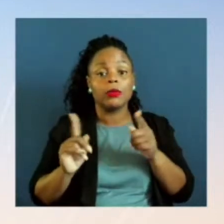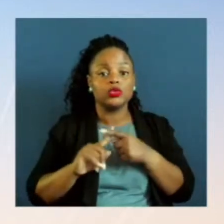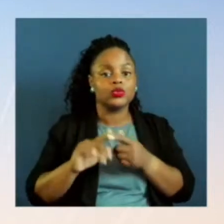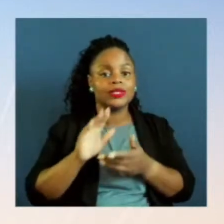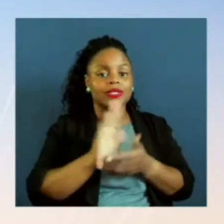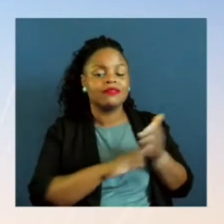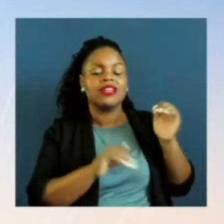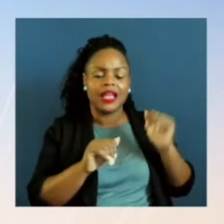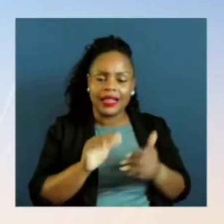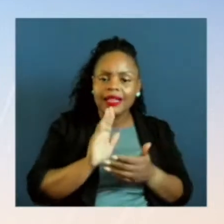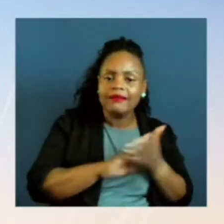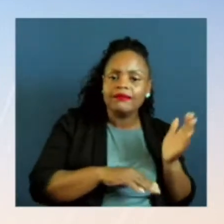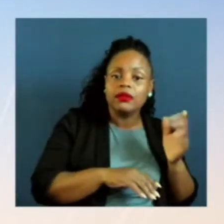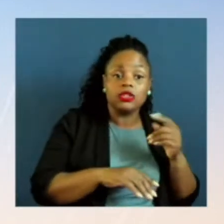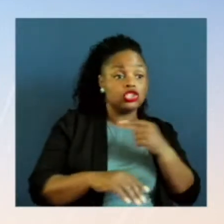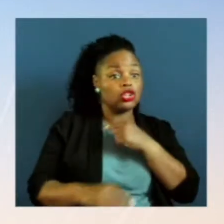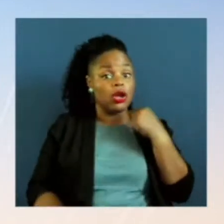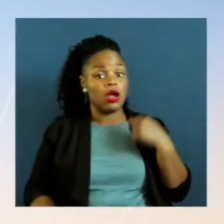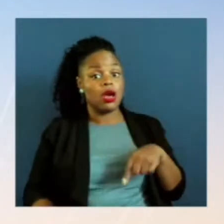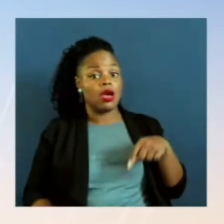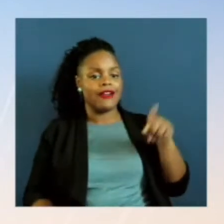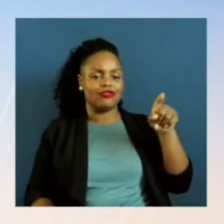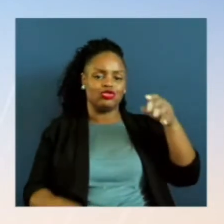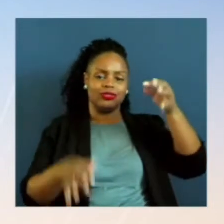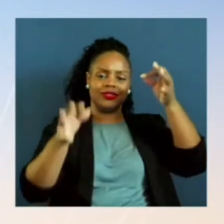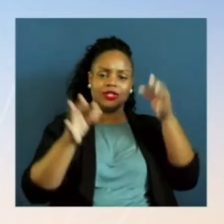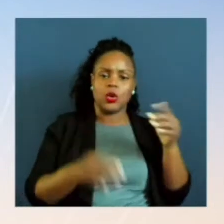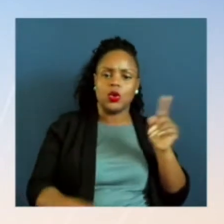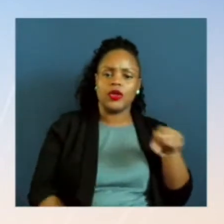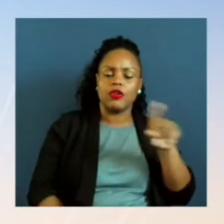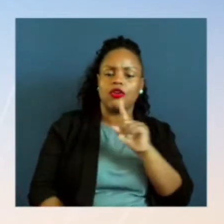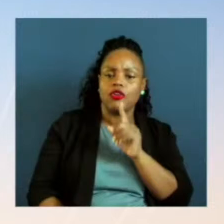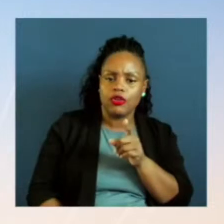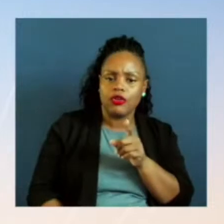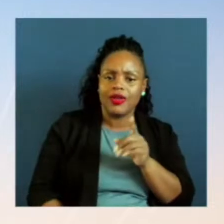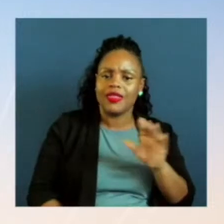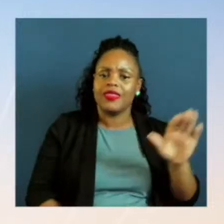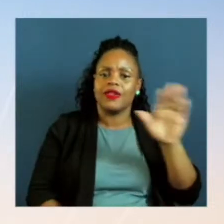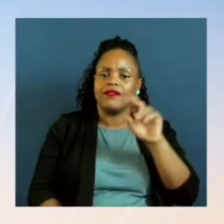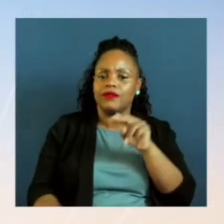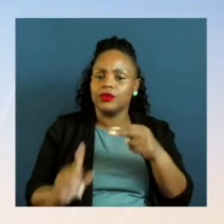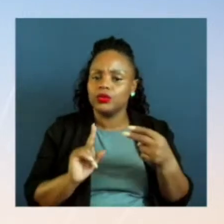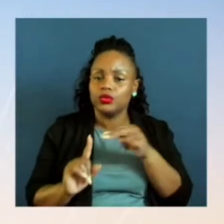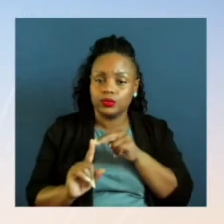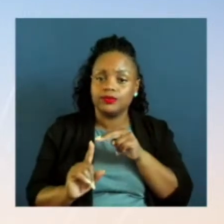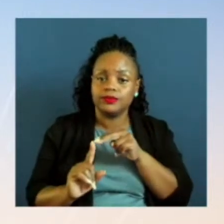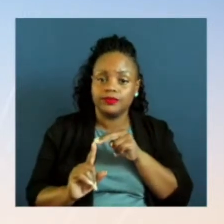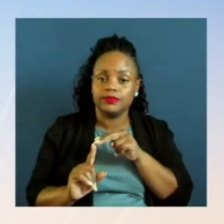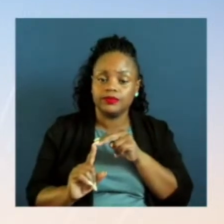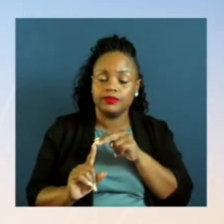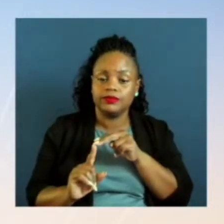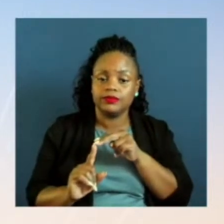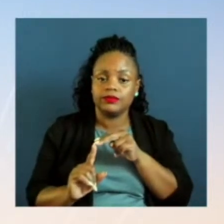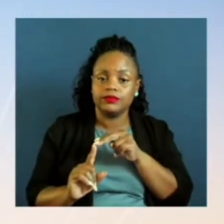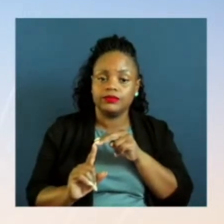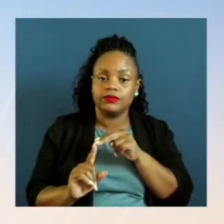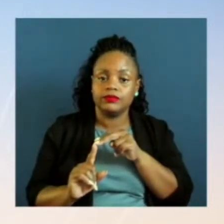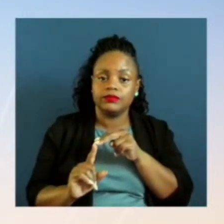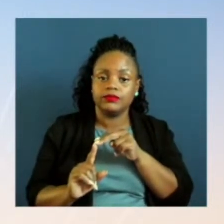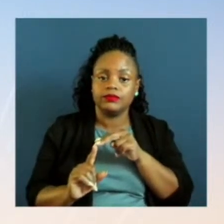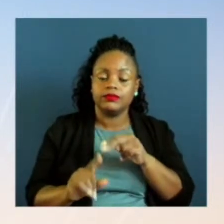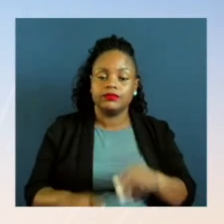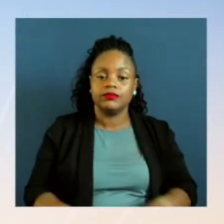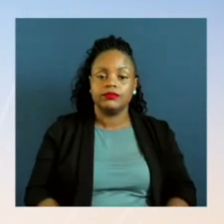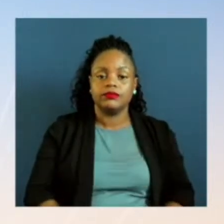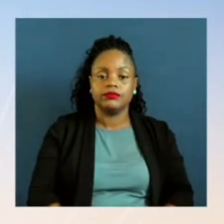effort. Oh, go ahead. Just to the eviction moratorium, or lack thereof of an eviction moratorium, I'm curious what specifically the administration is